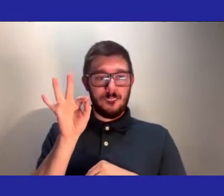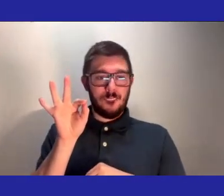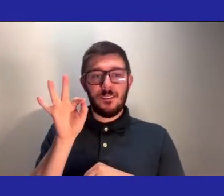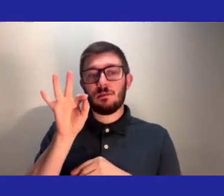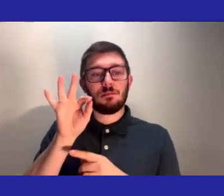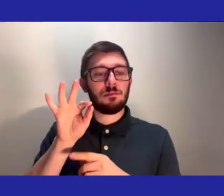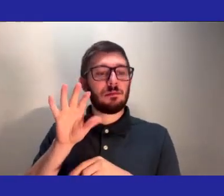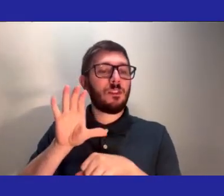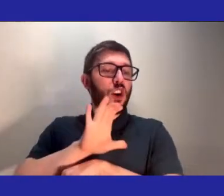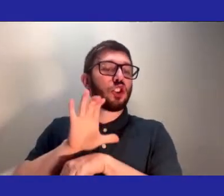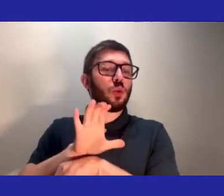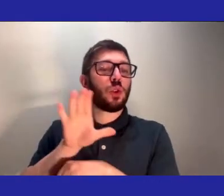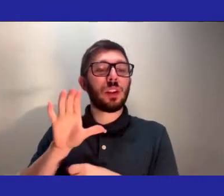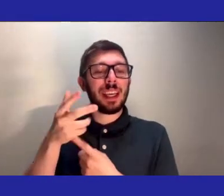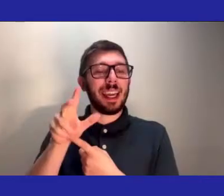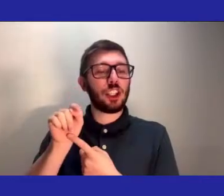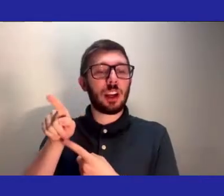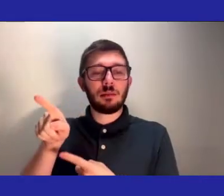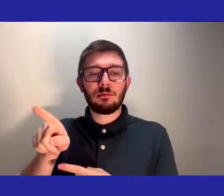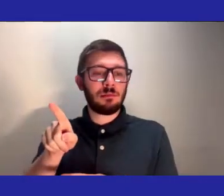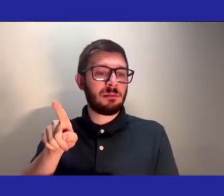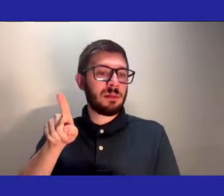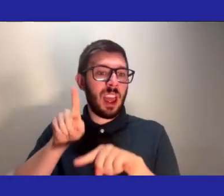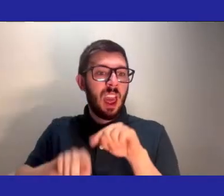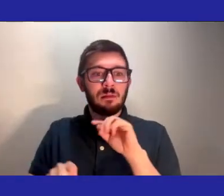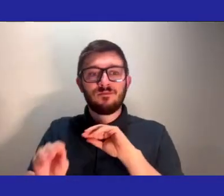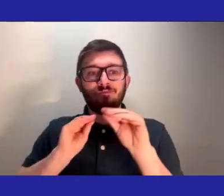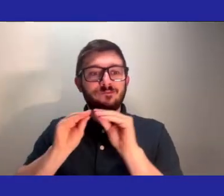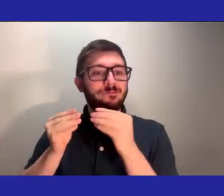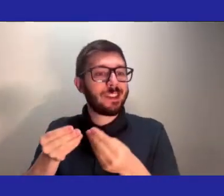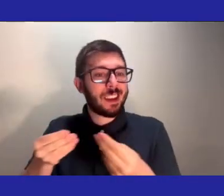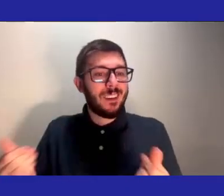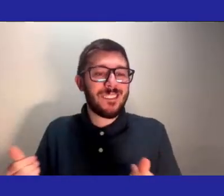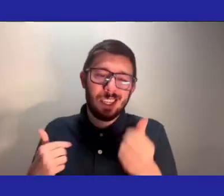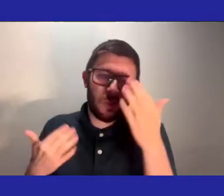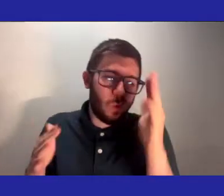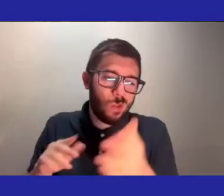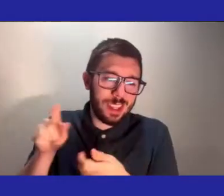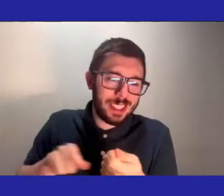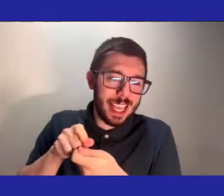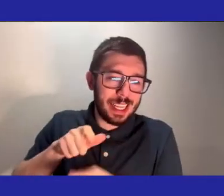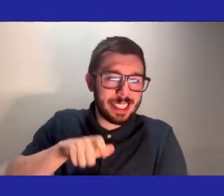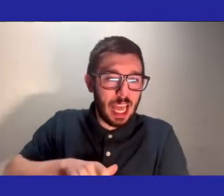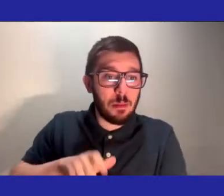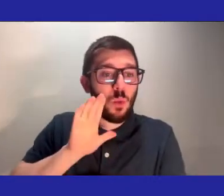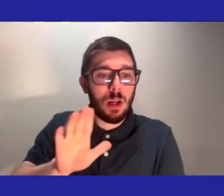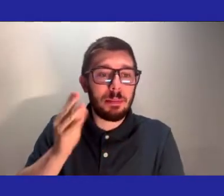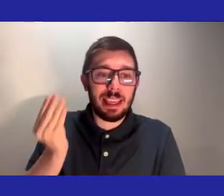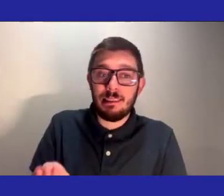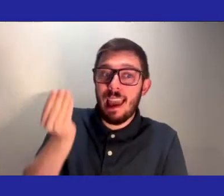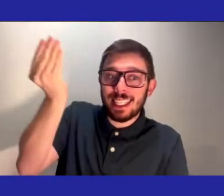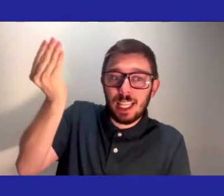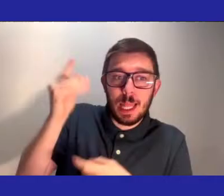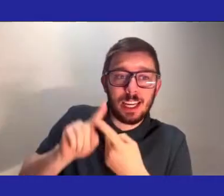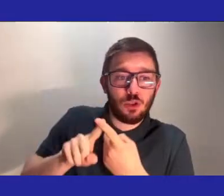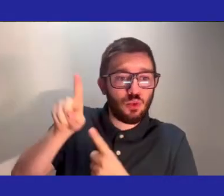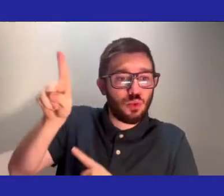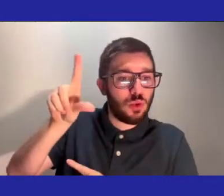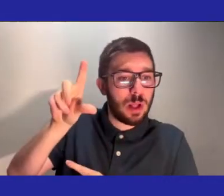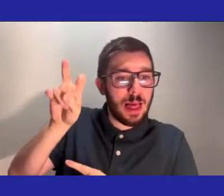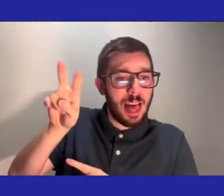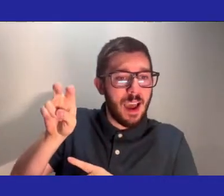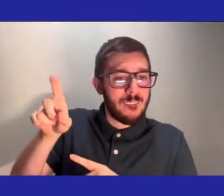not resolve it, then there's a, I don't know the exact time, it gets escalated up to a live agent to support